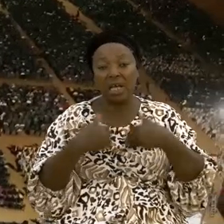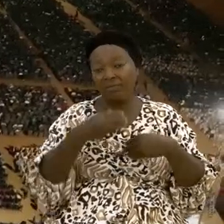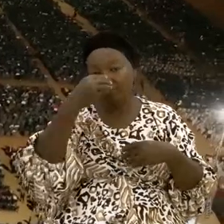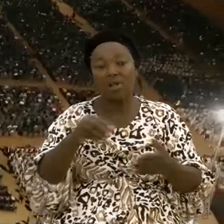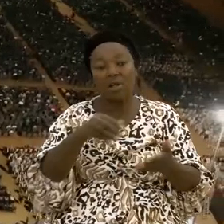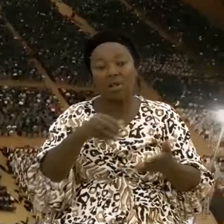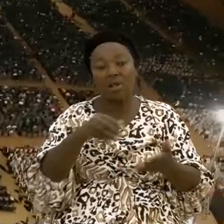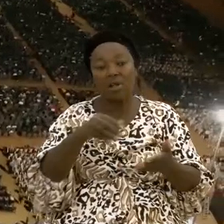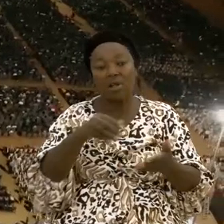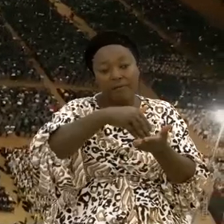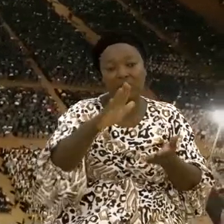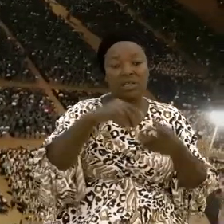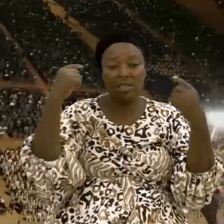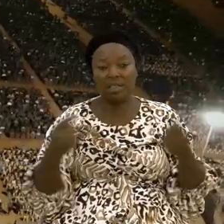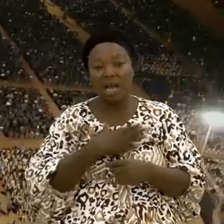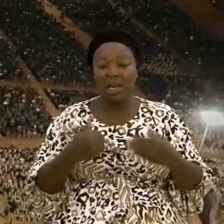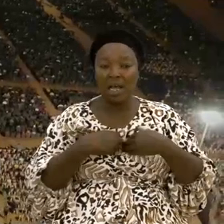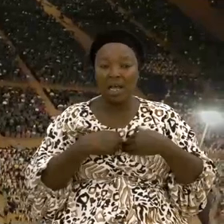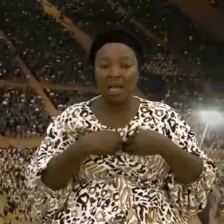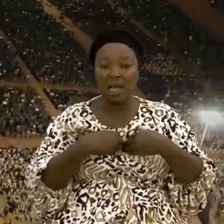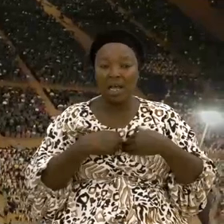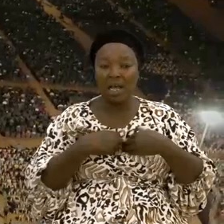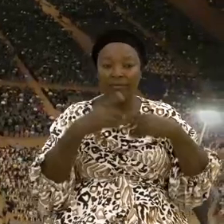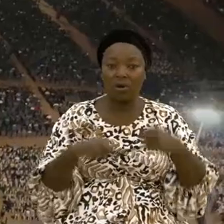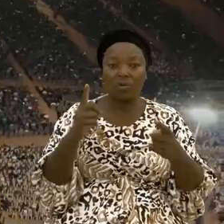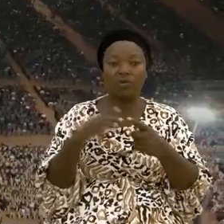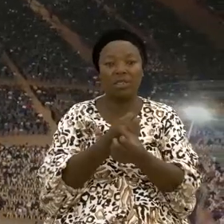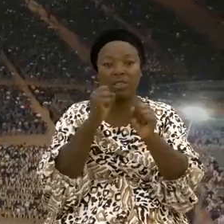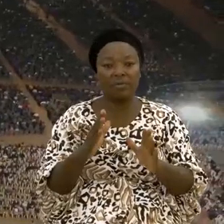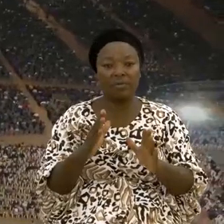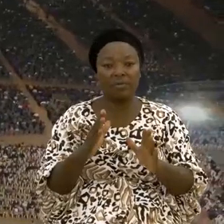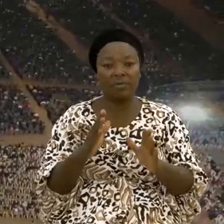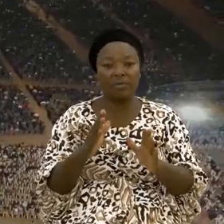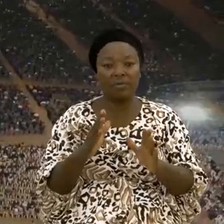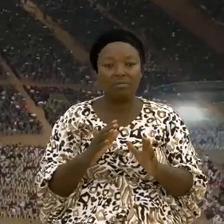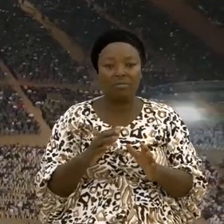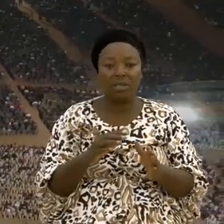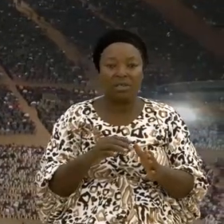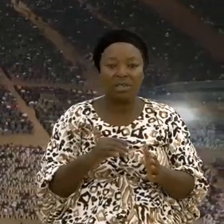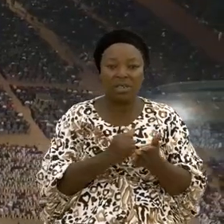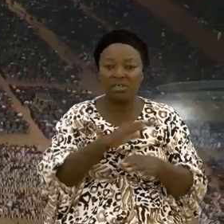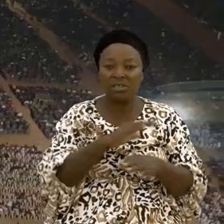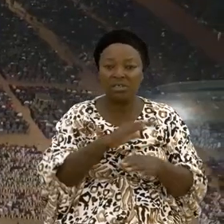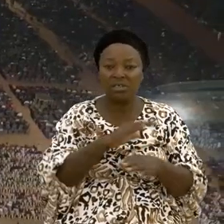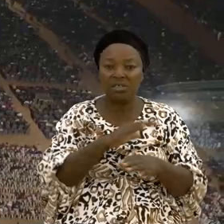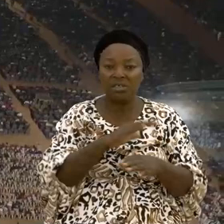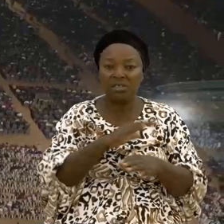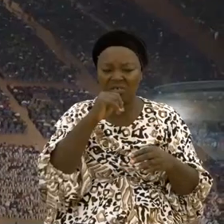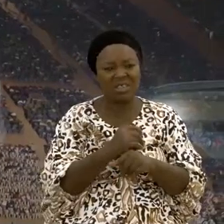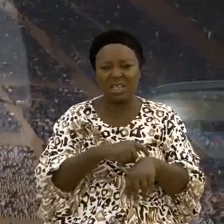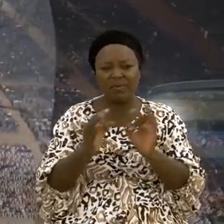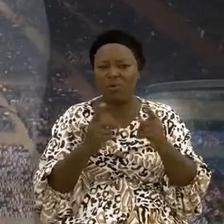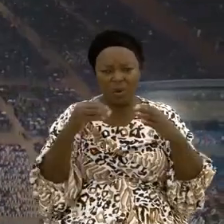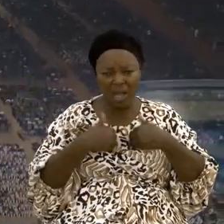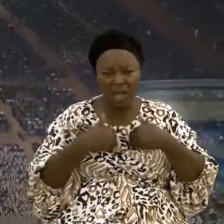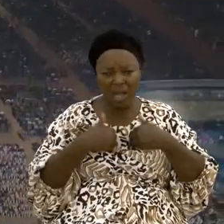abandoned sins and have come to the Savior. It won't take time. If you want to have Jesus as